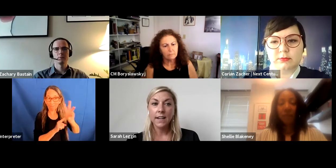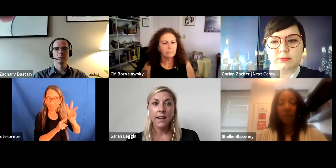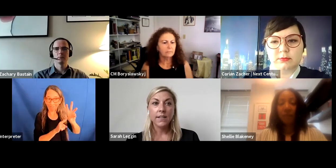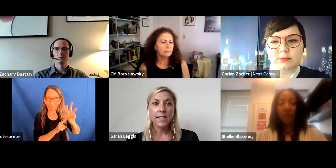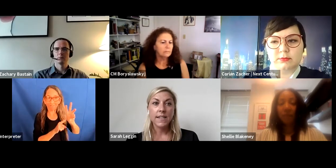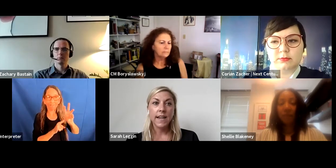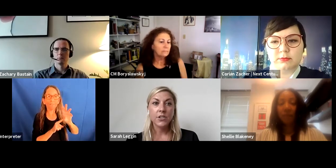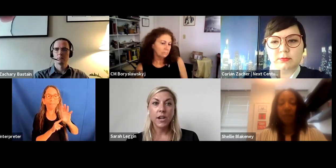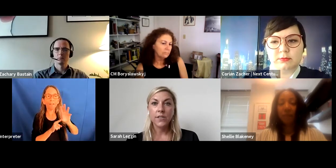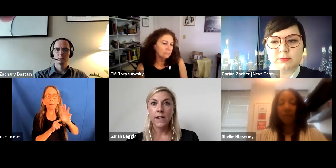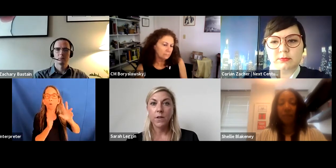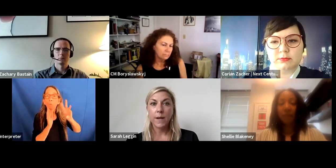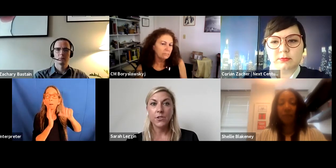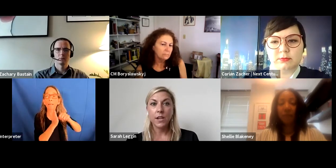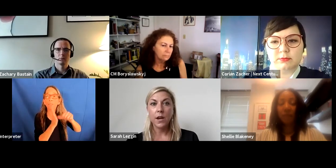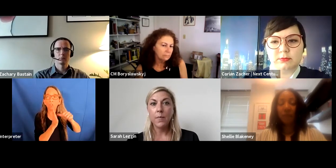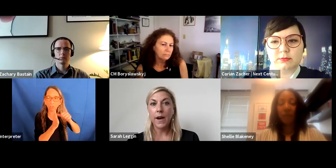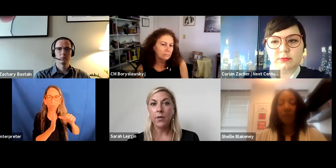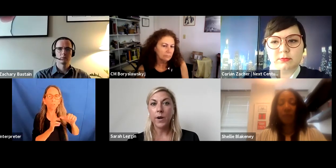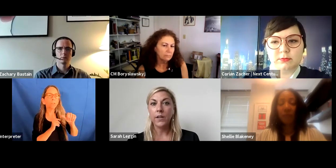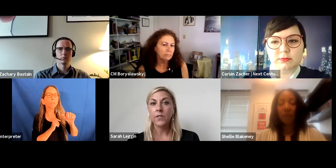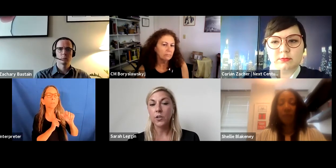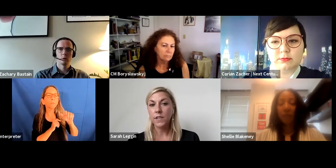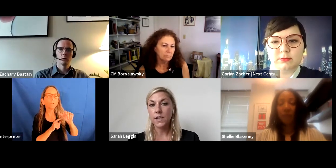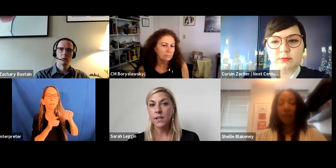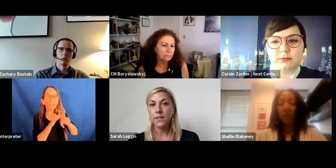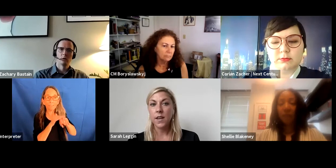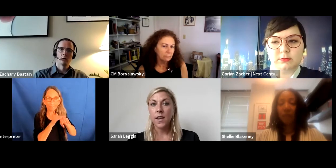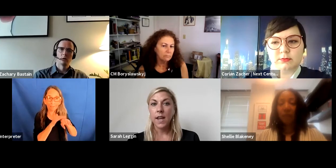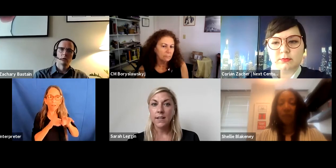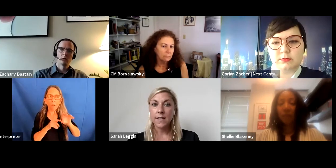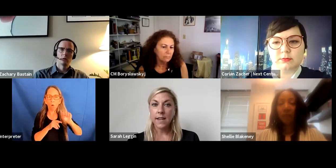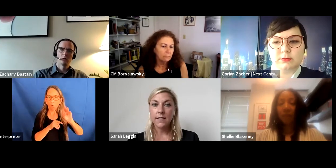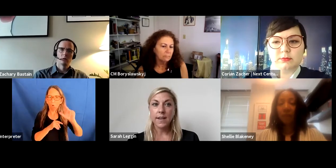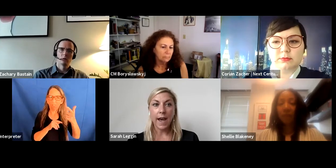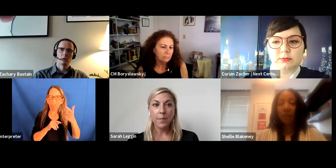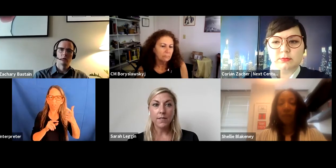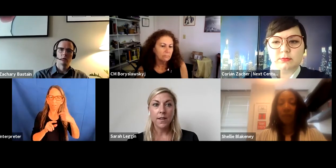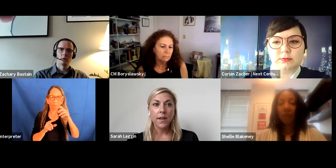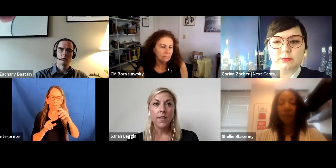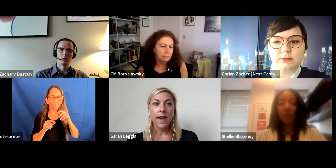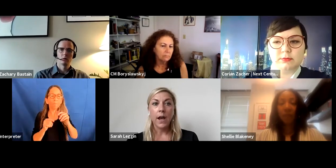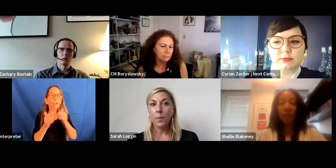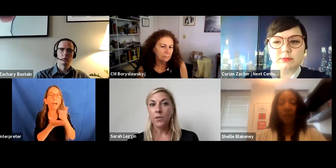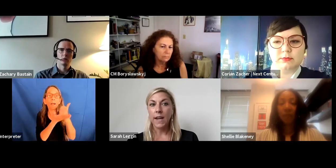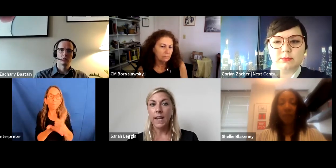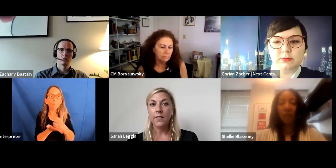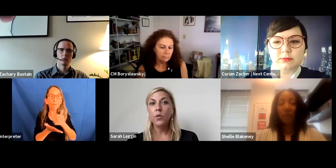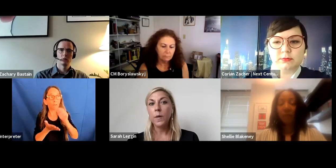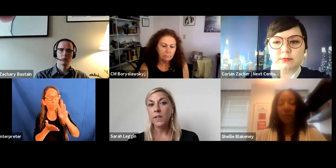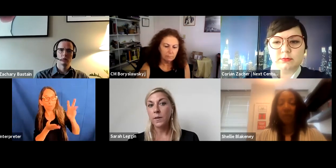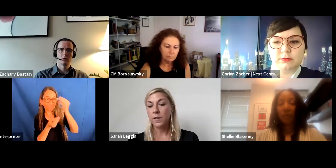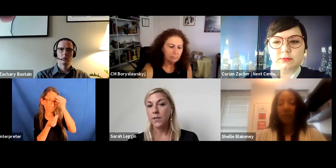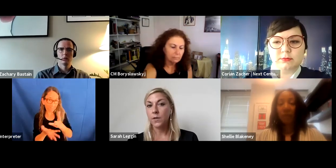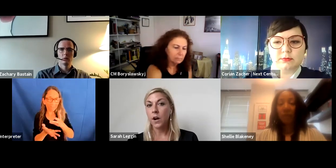site, CTIA shares information about wireless services, handsets, and apps that help create